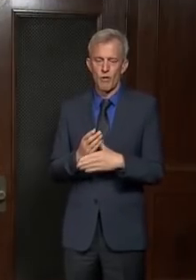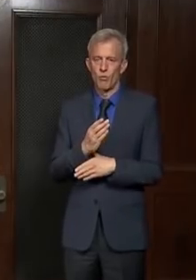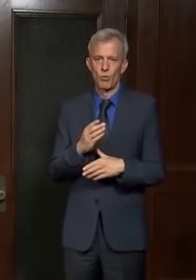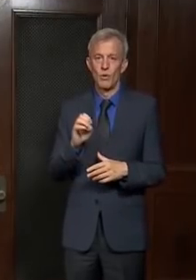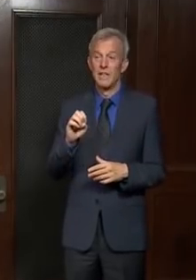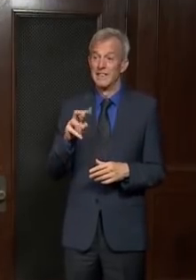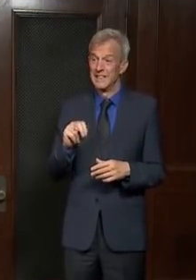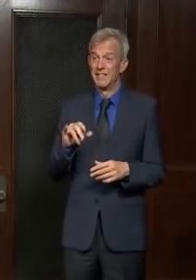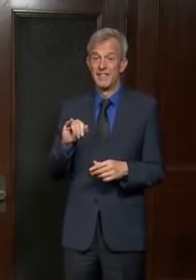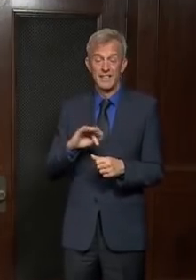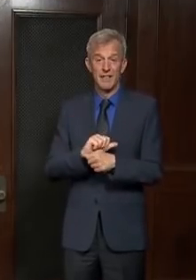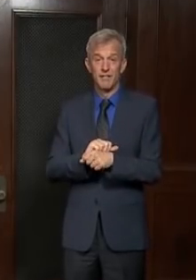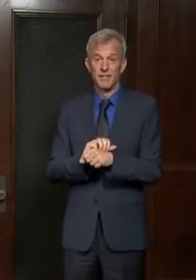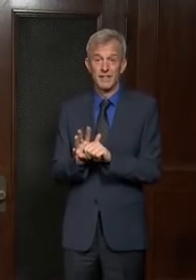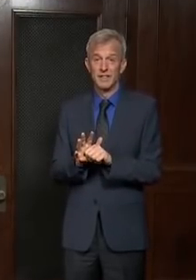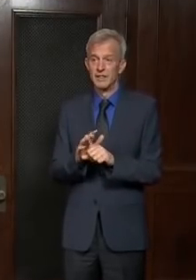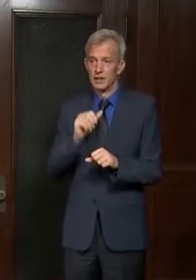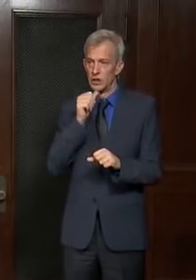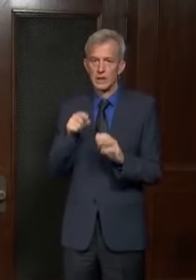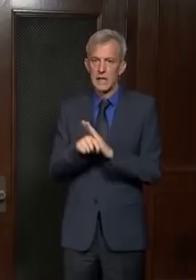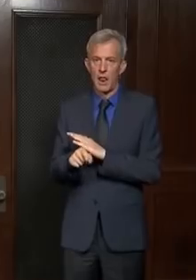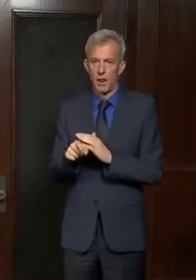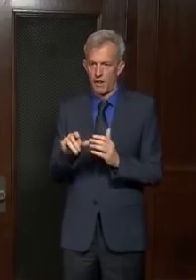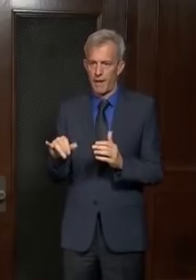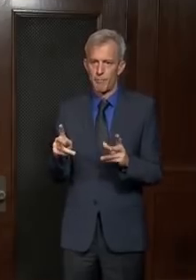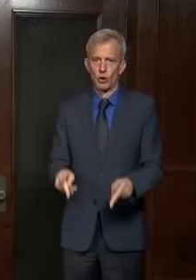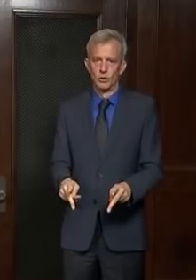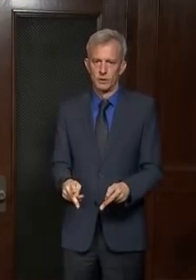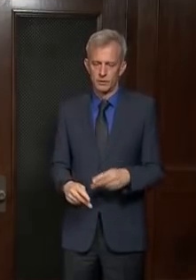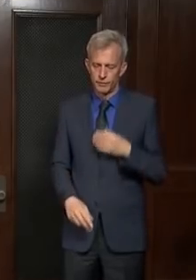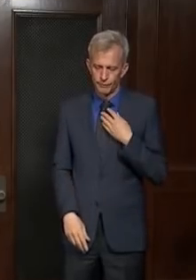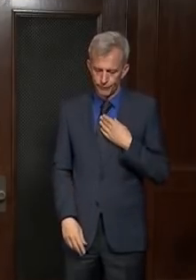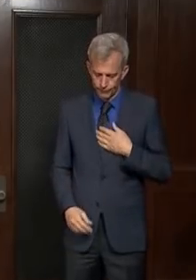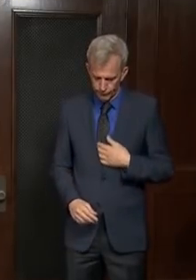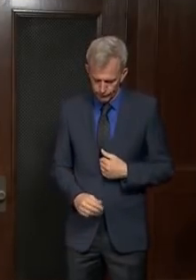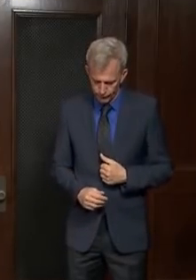if COVID-19 doesn't get them. And no matter